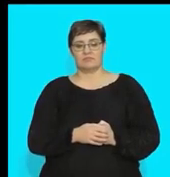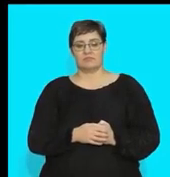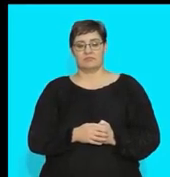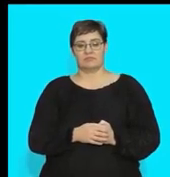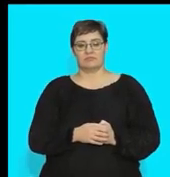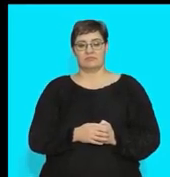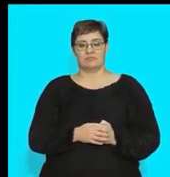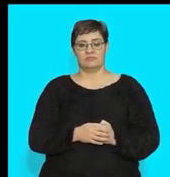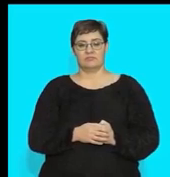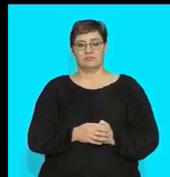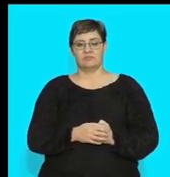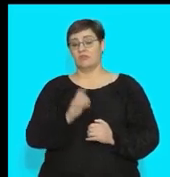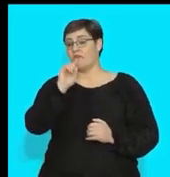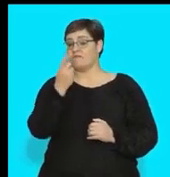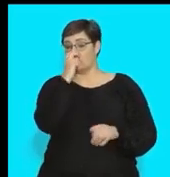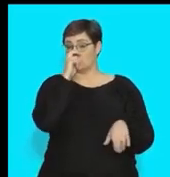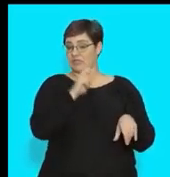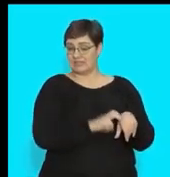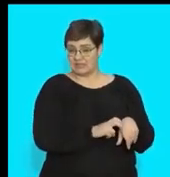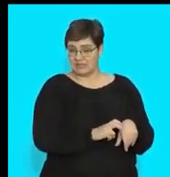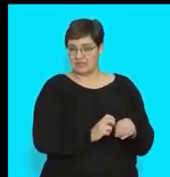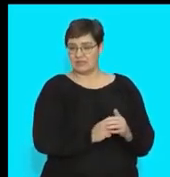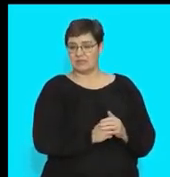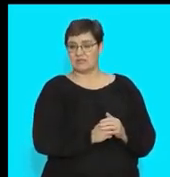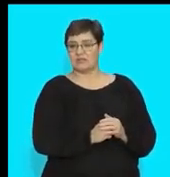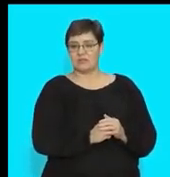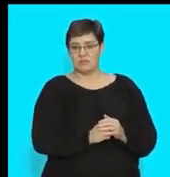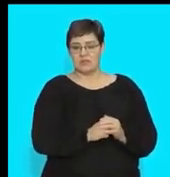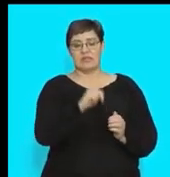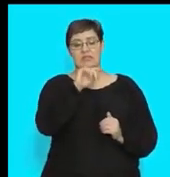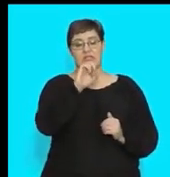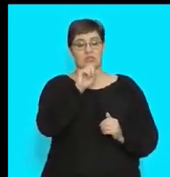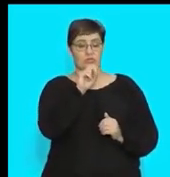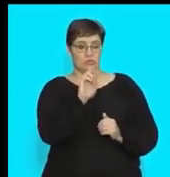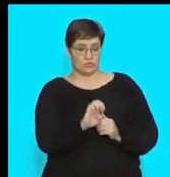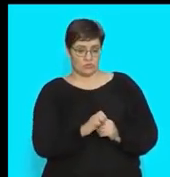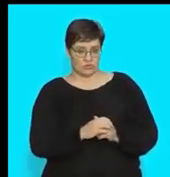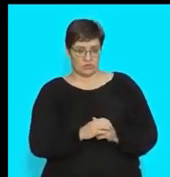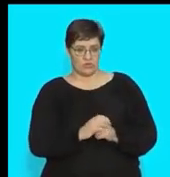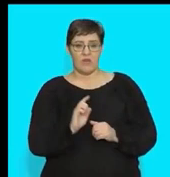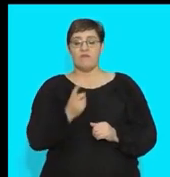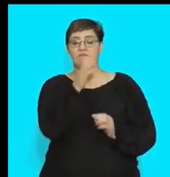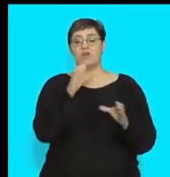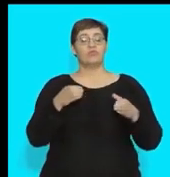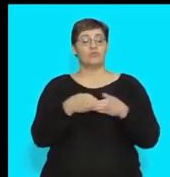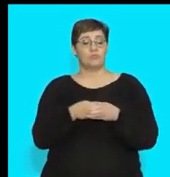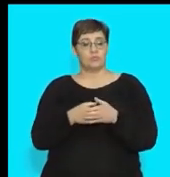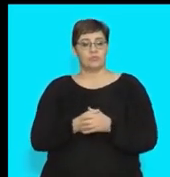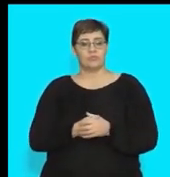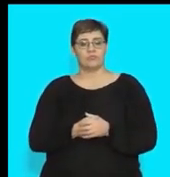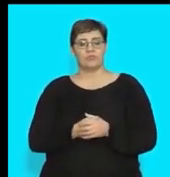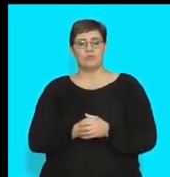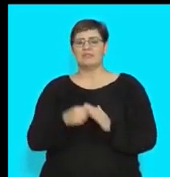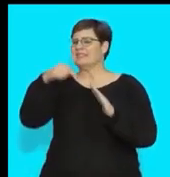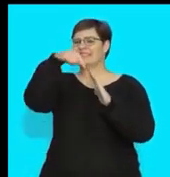Okay, first thing we need to be able to understand is our tissue, right? First group of tissues. I'm not going to go into